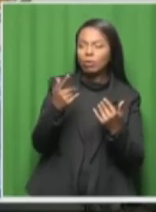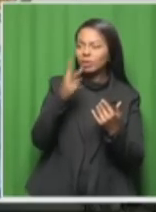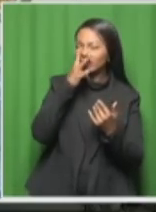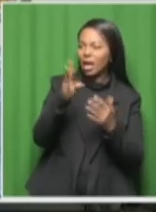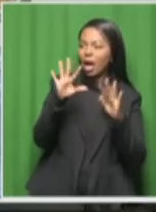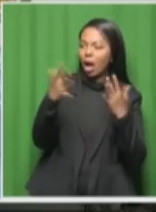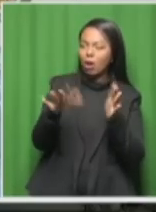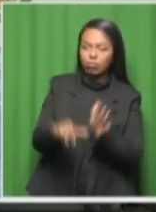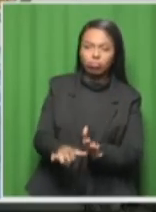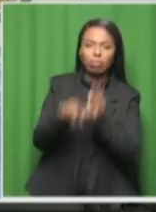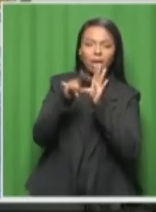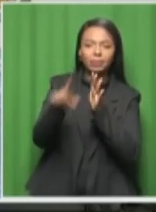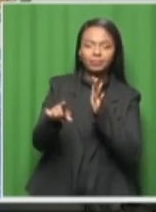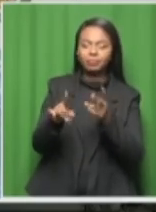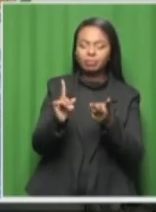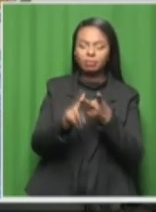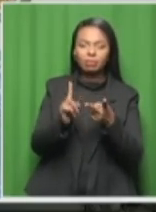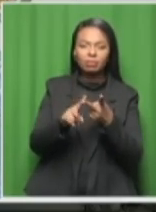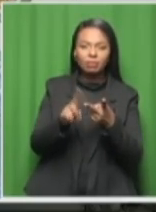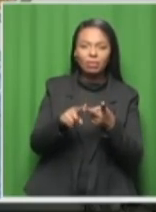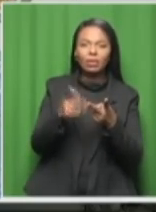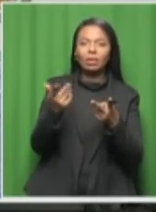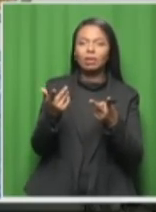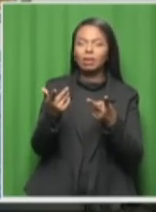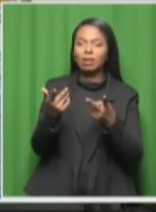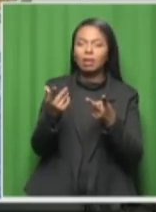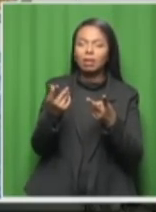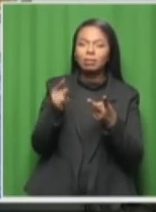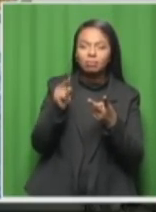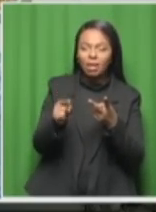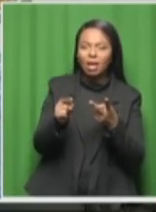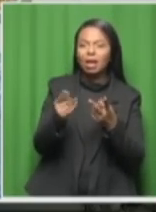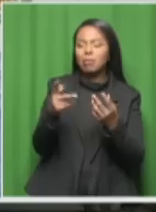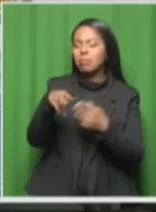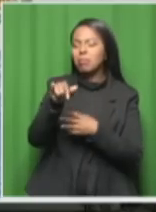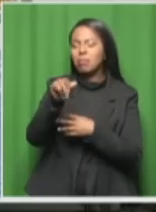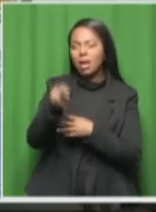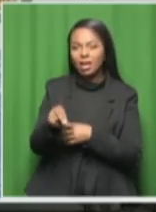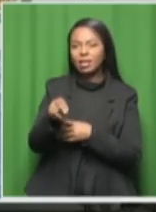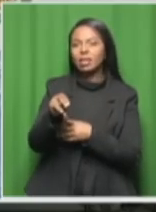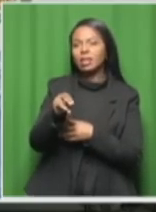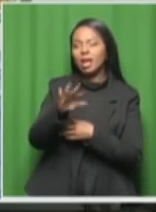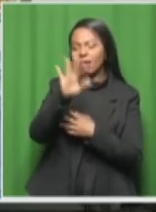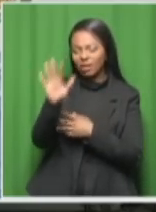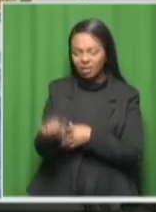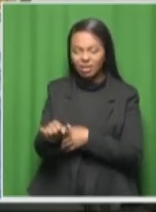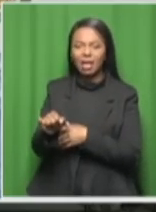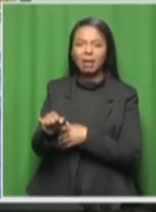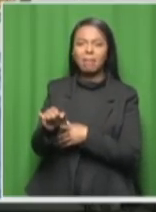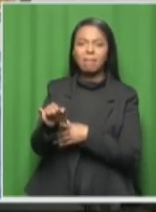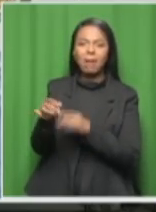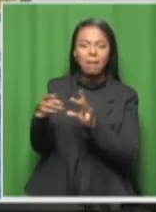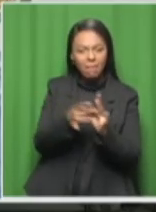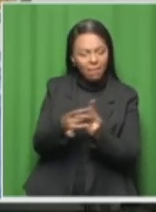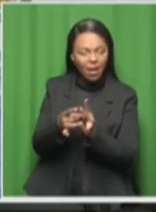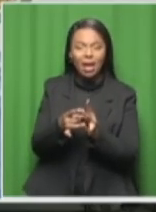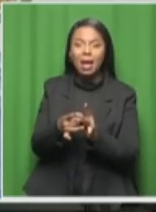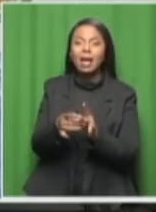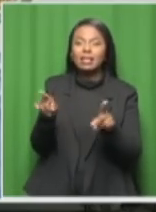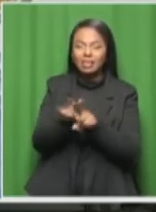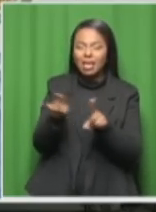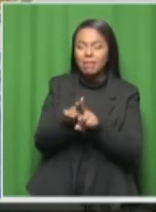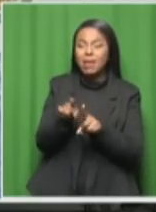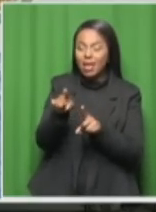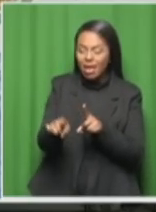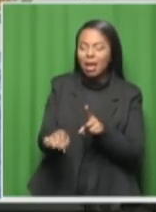inevitable. You talk about, you know, pan-Africanism and that this is still part of the cornerstone of